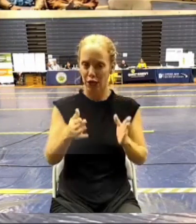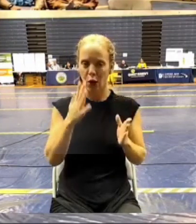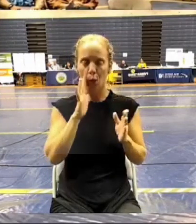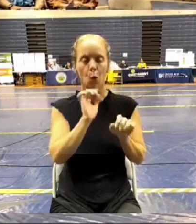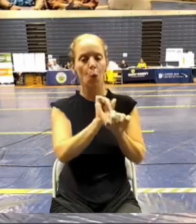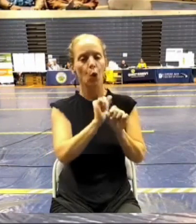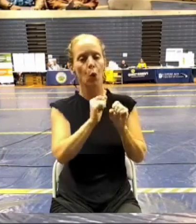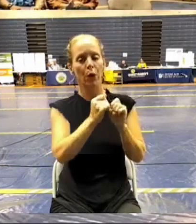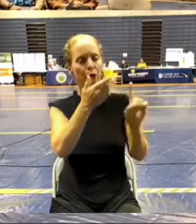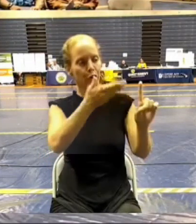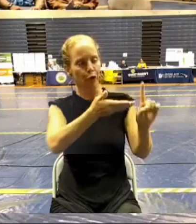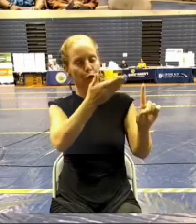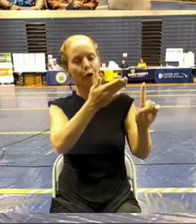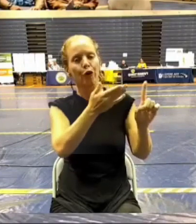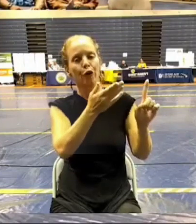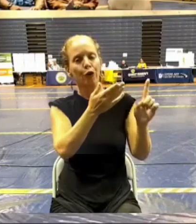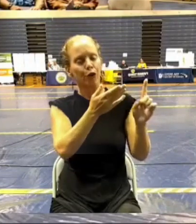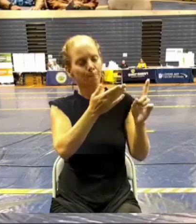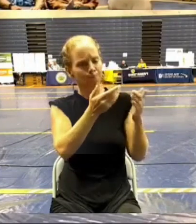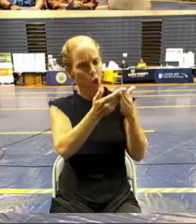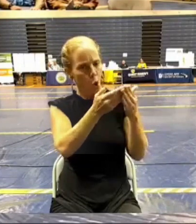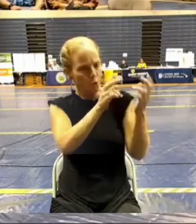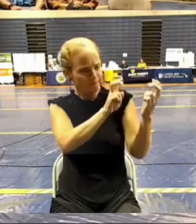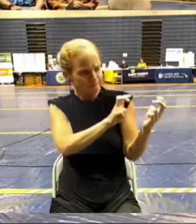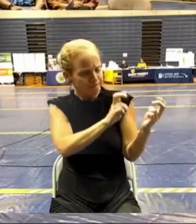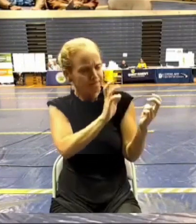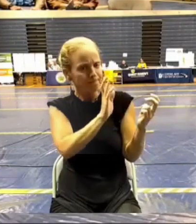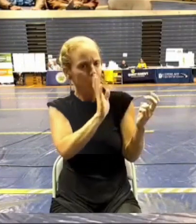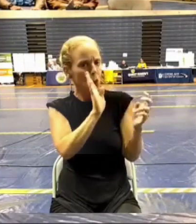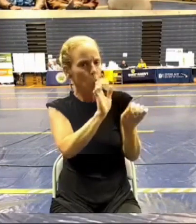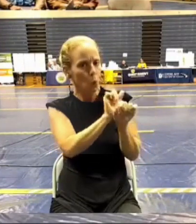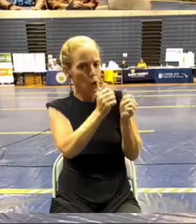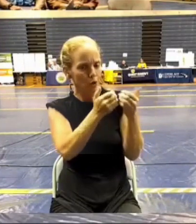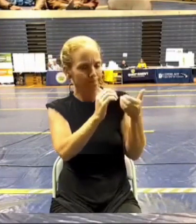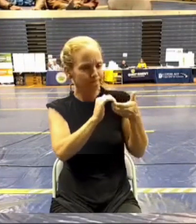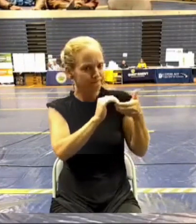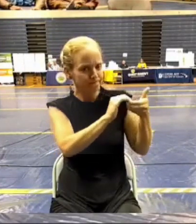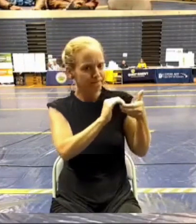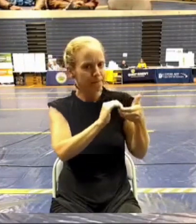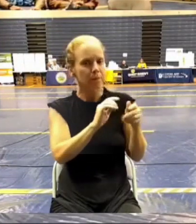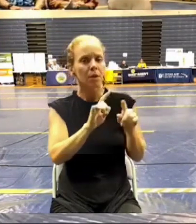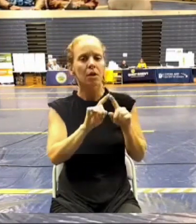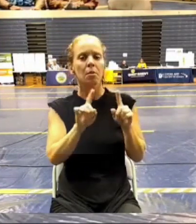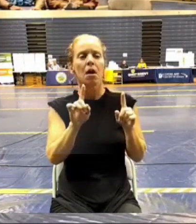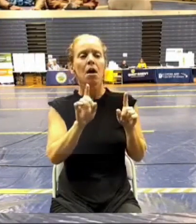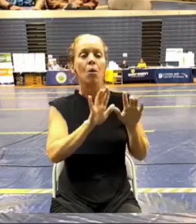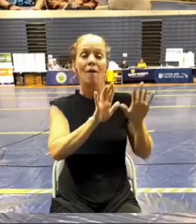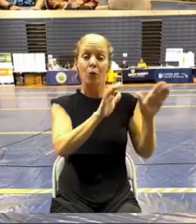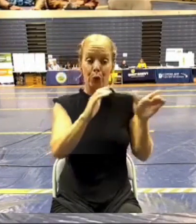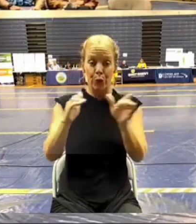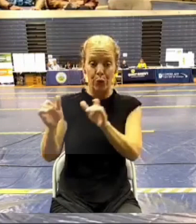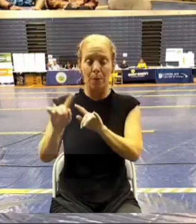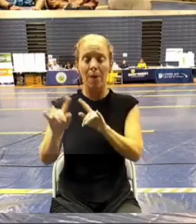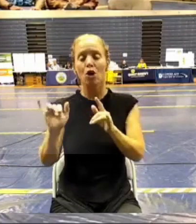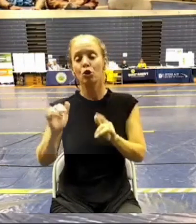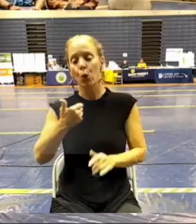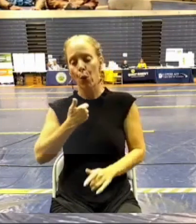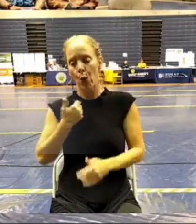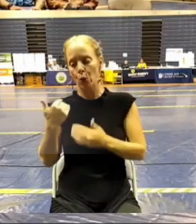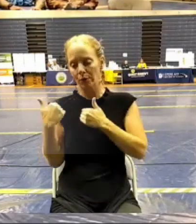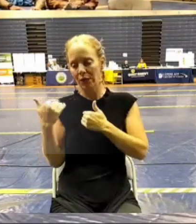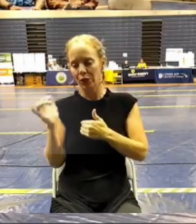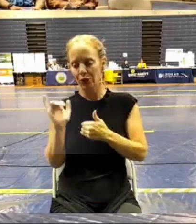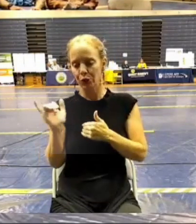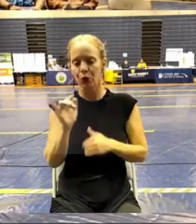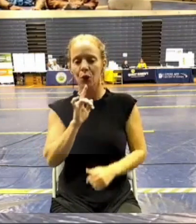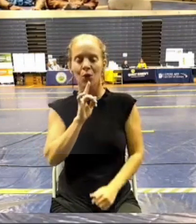her closely. In the meantime, actually, even though we have our own kind of like responsibility, all of us here